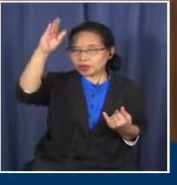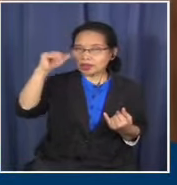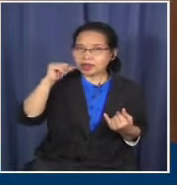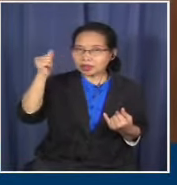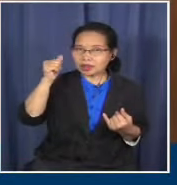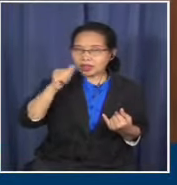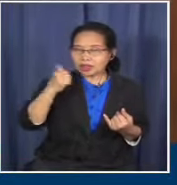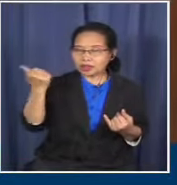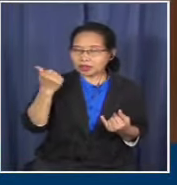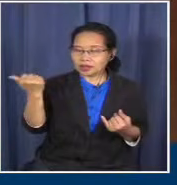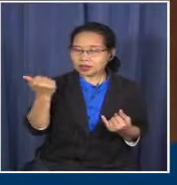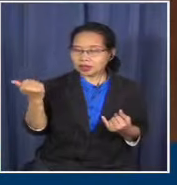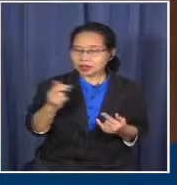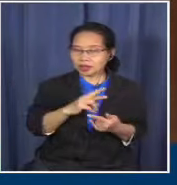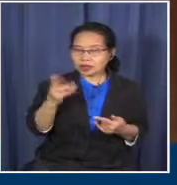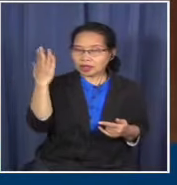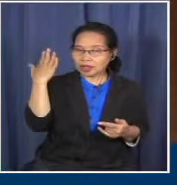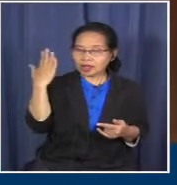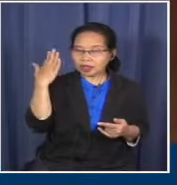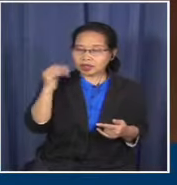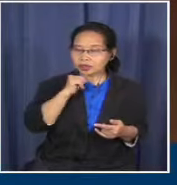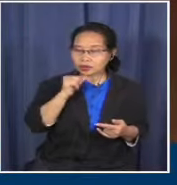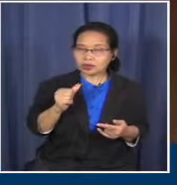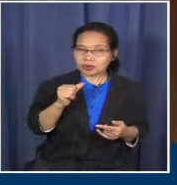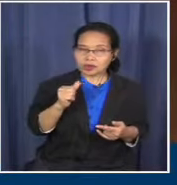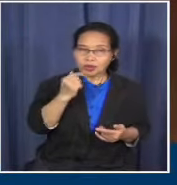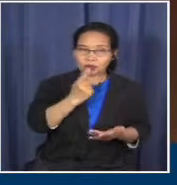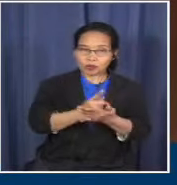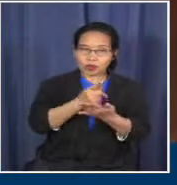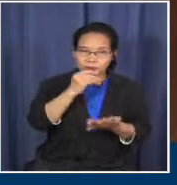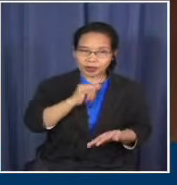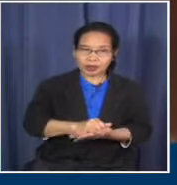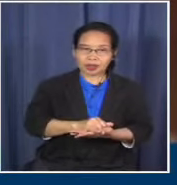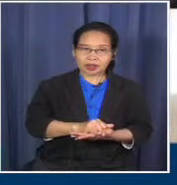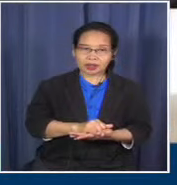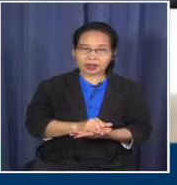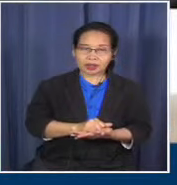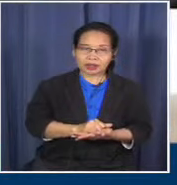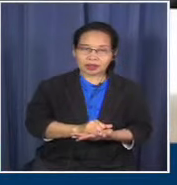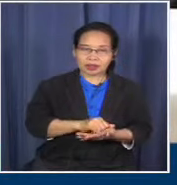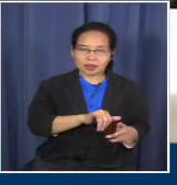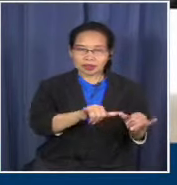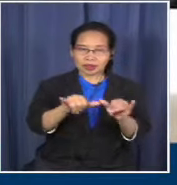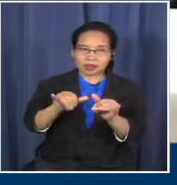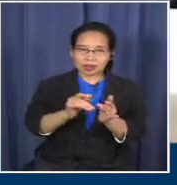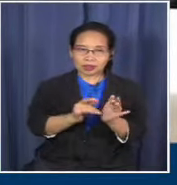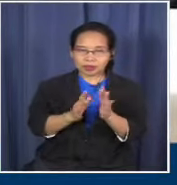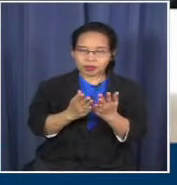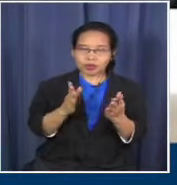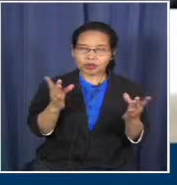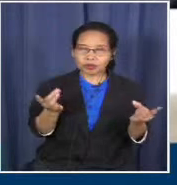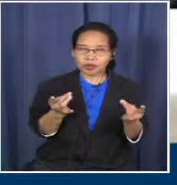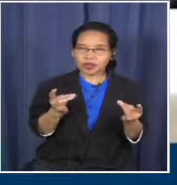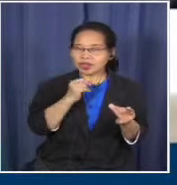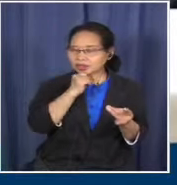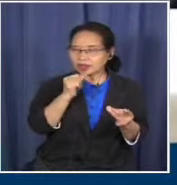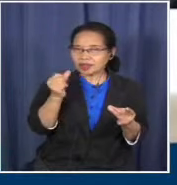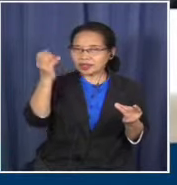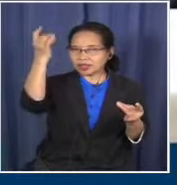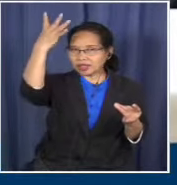only of the present. Don't think of the past, the day after tomorrow, or the